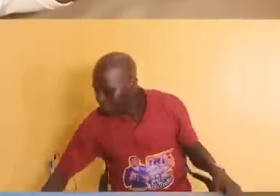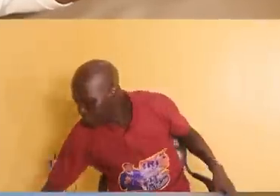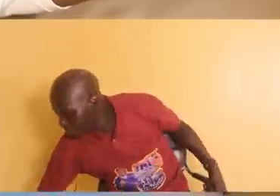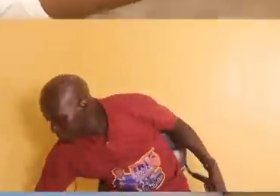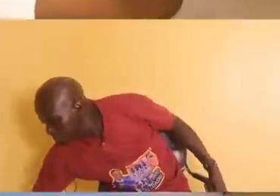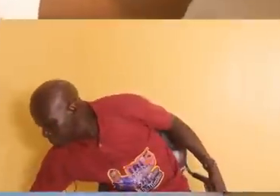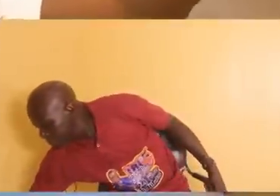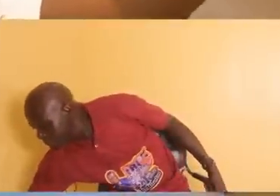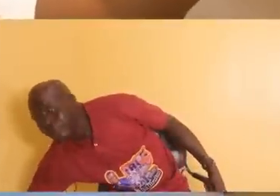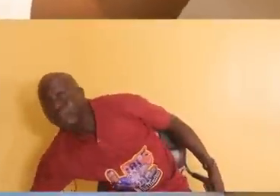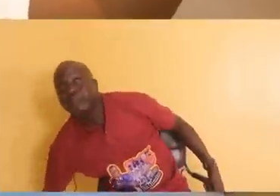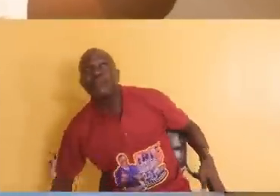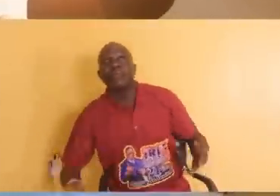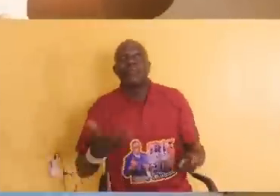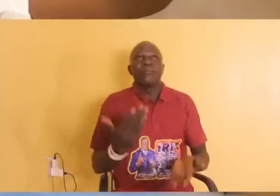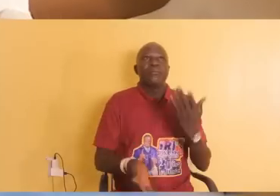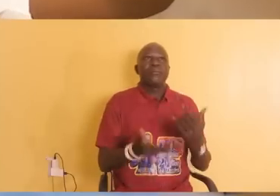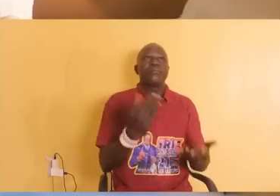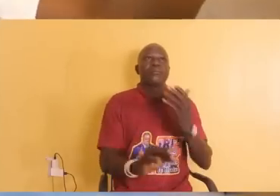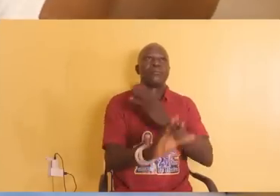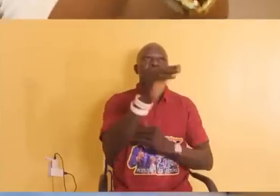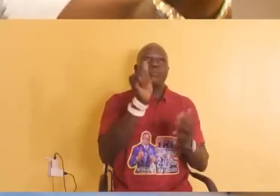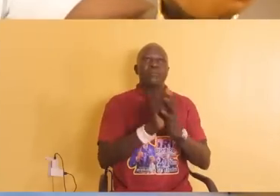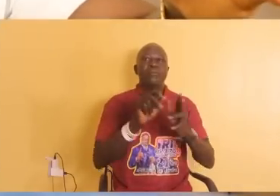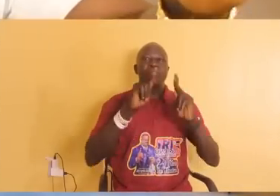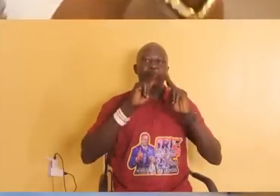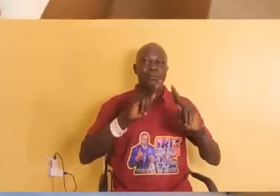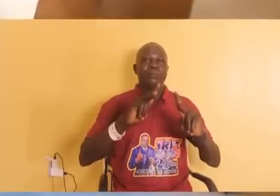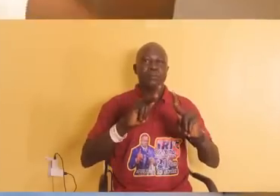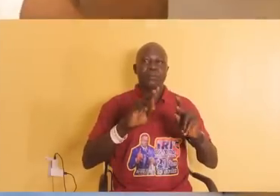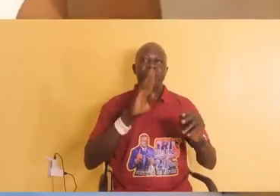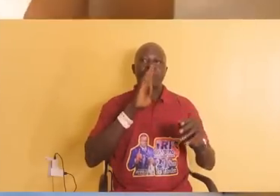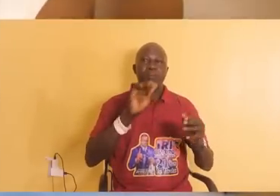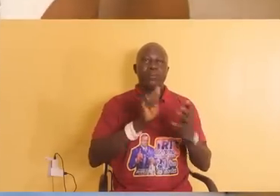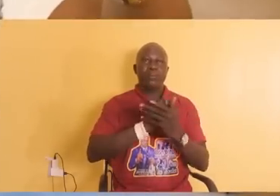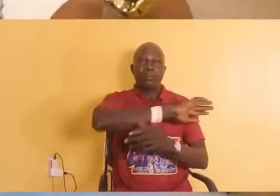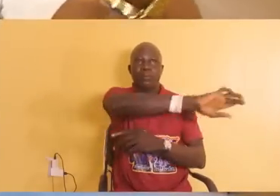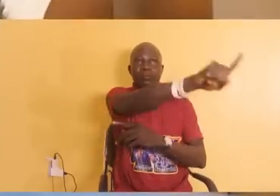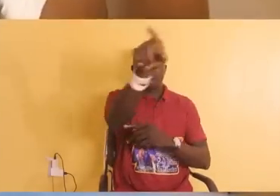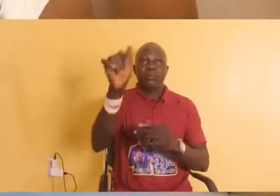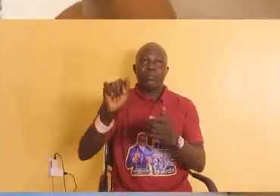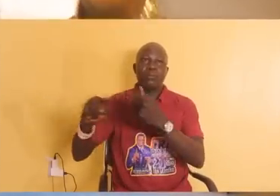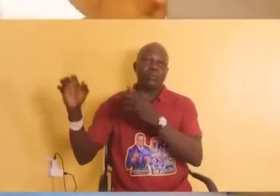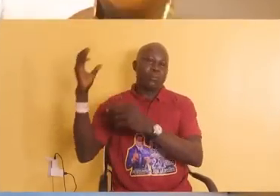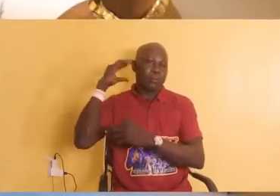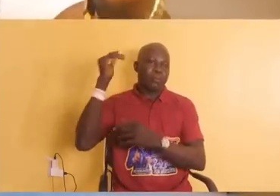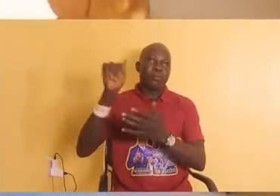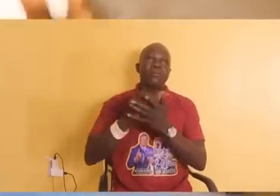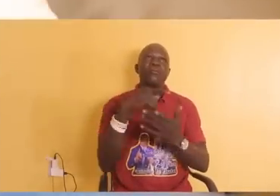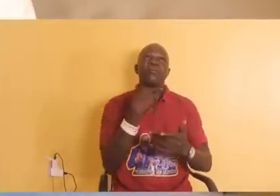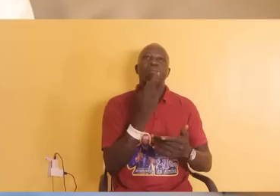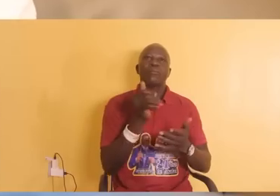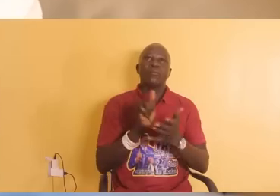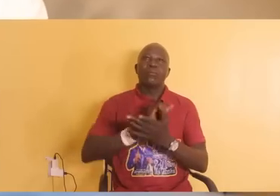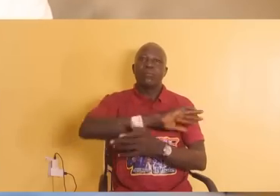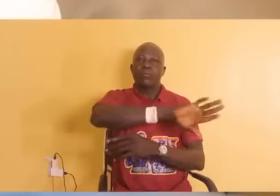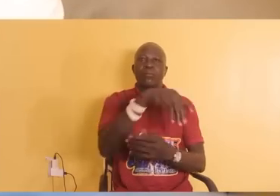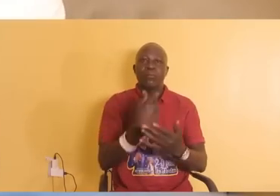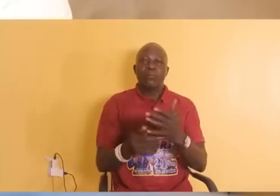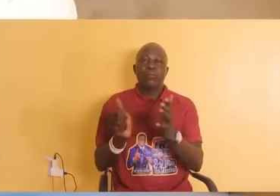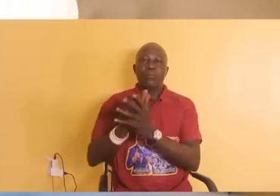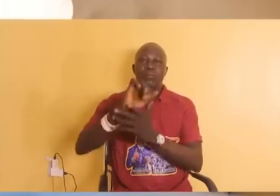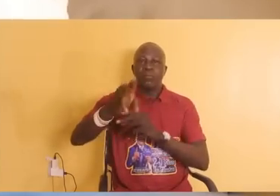olorun alaafia may God of peace ke wa pelu gbogbo eni with everyone to gbo hun me is hearing my voice ya ke